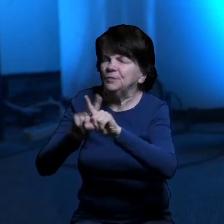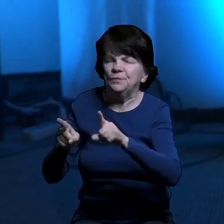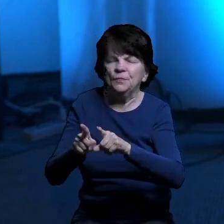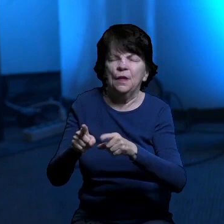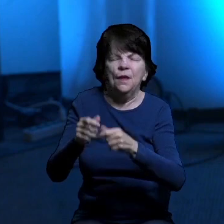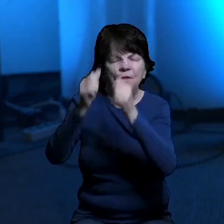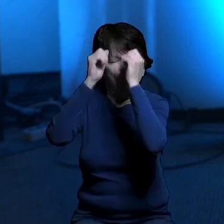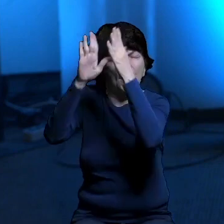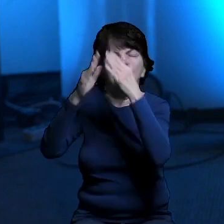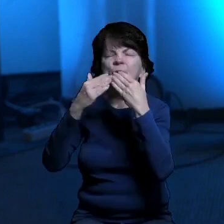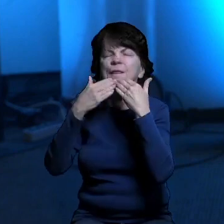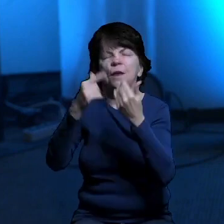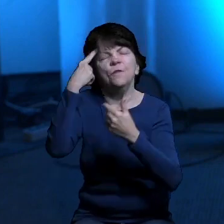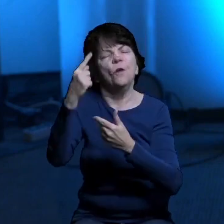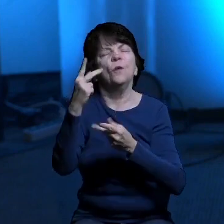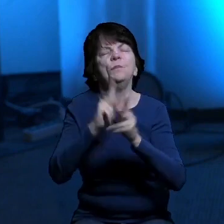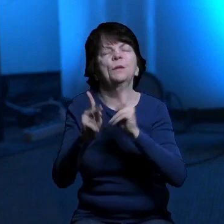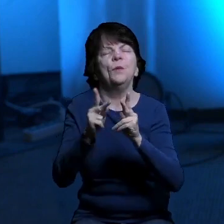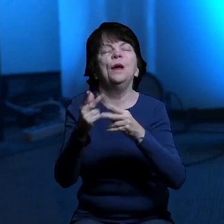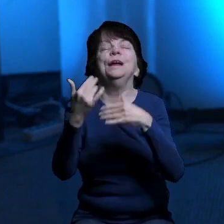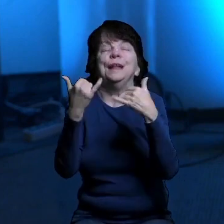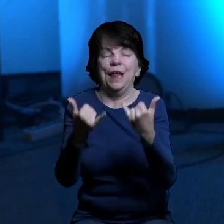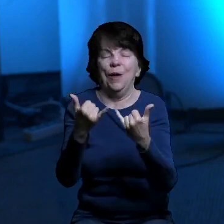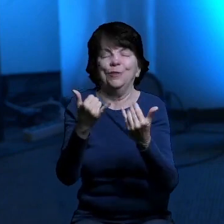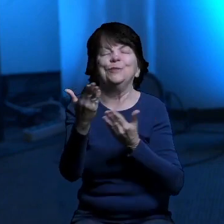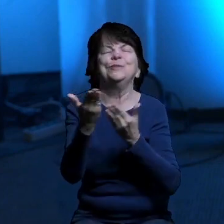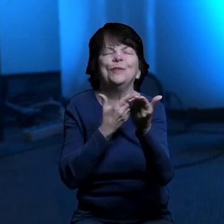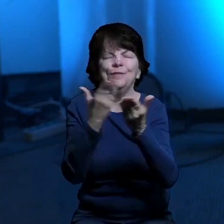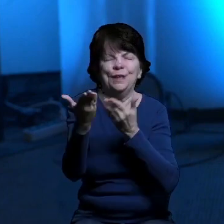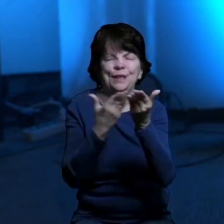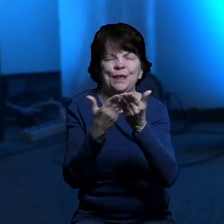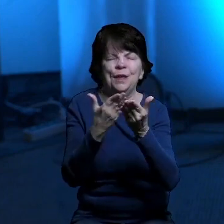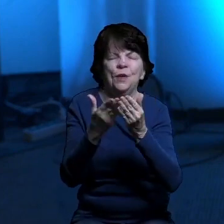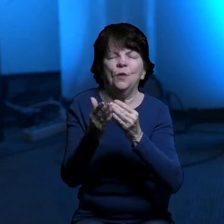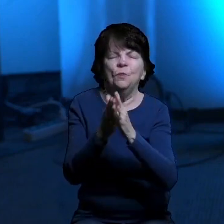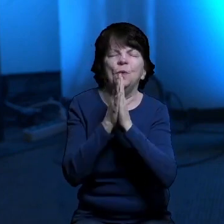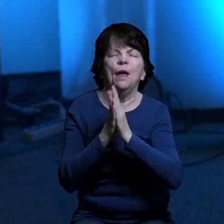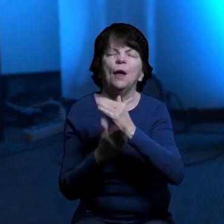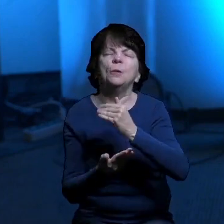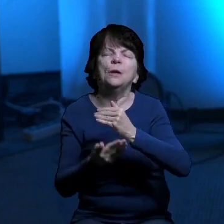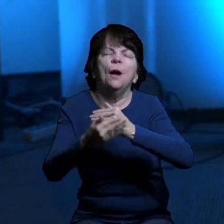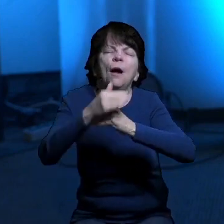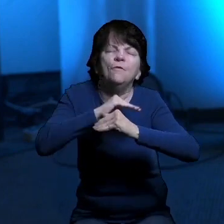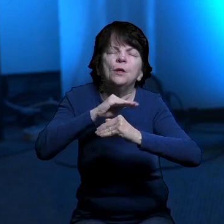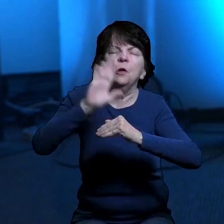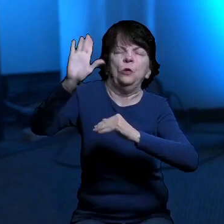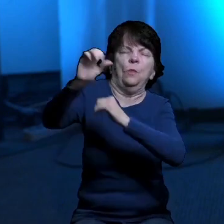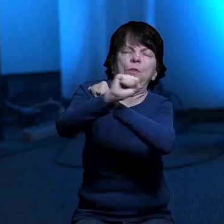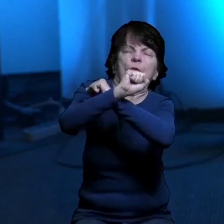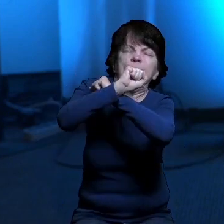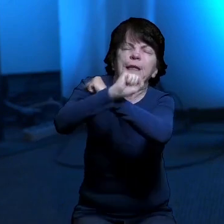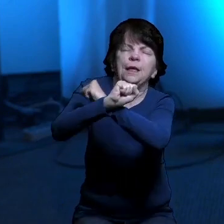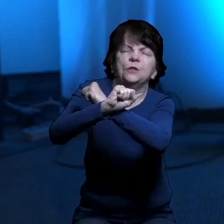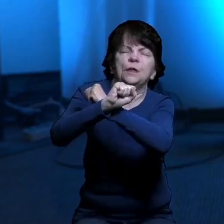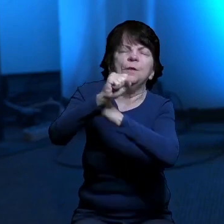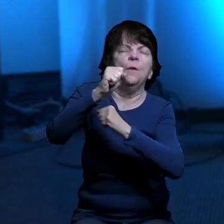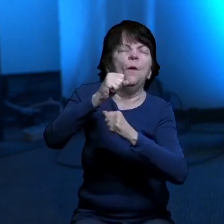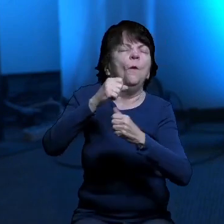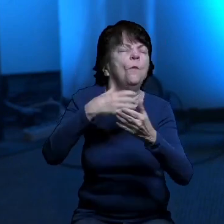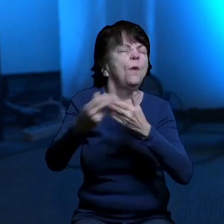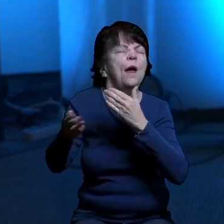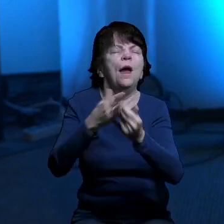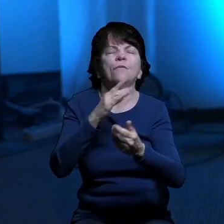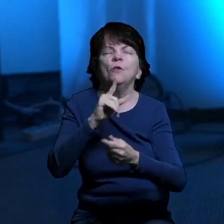thank you. Not only do we thank them for their service, but God, we pray a covering of protection over them. Yes. Wherever they may